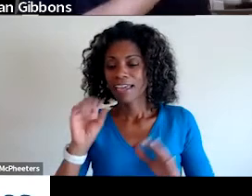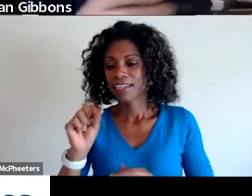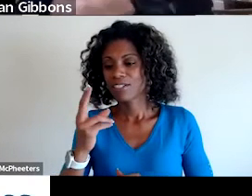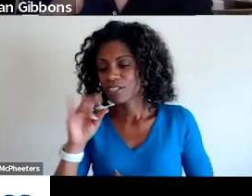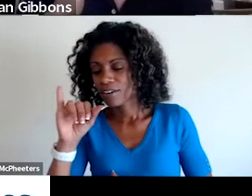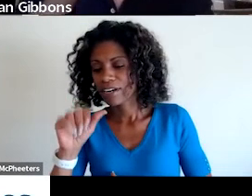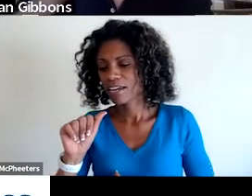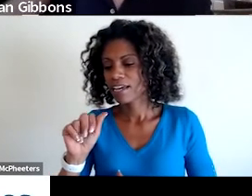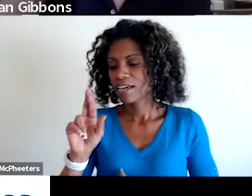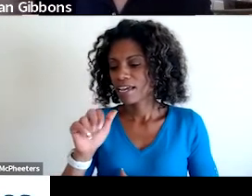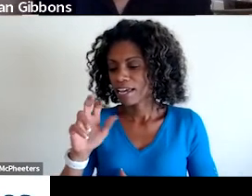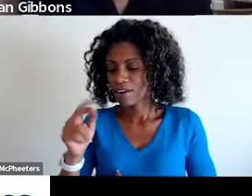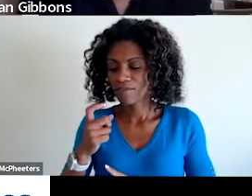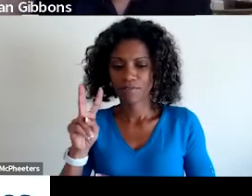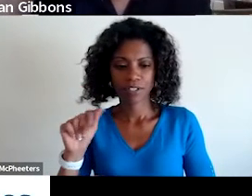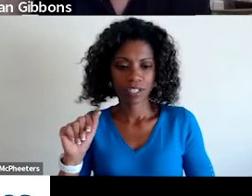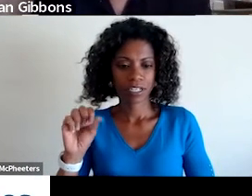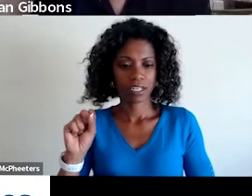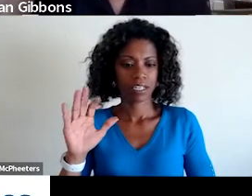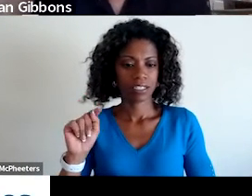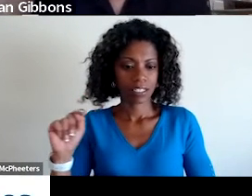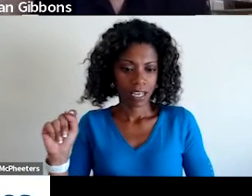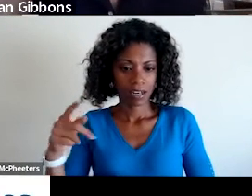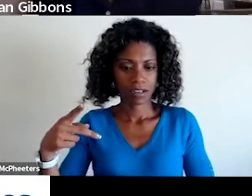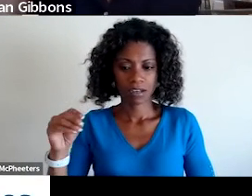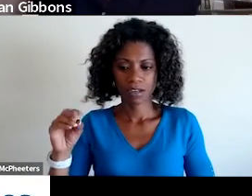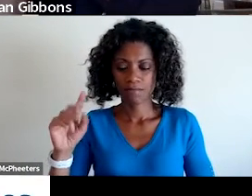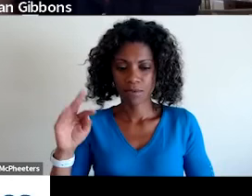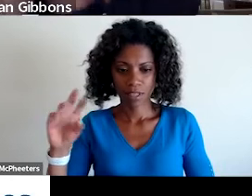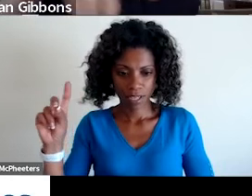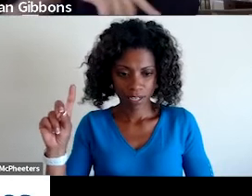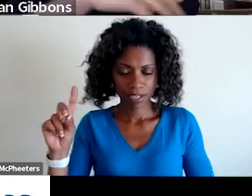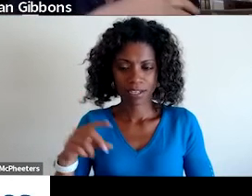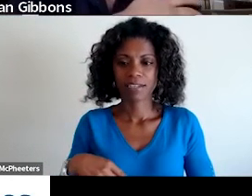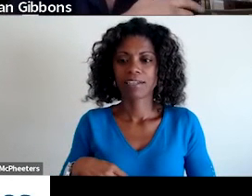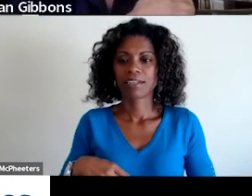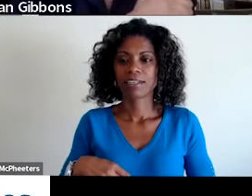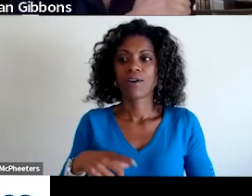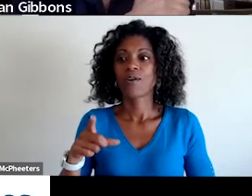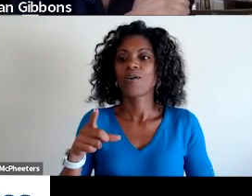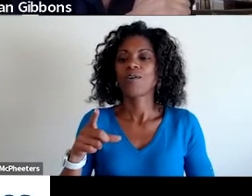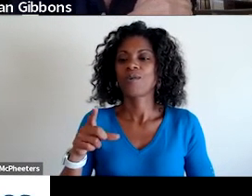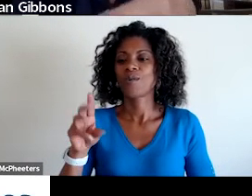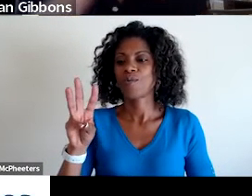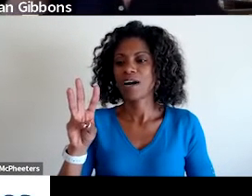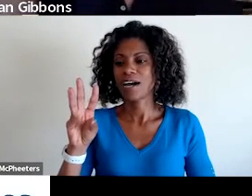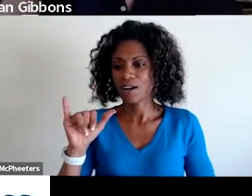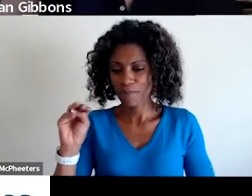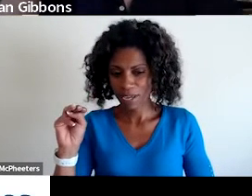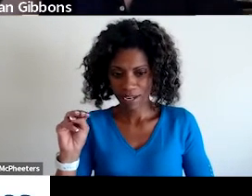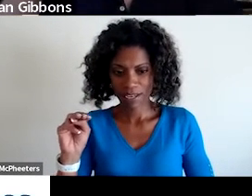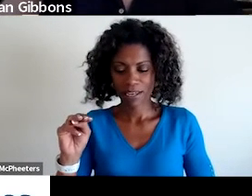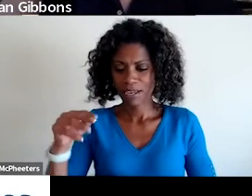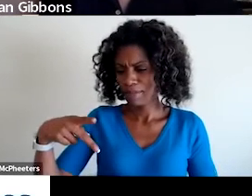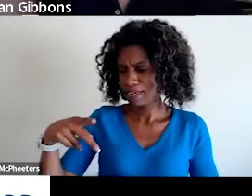in Virginia. Scott in Portland. Who else? Paula in Casper, Wyoming. Y'all had a big election out there. Lisa in PDX. PDX